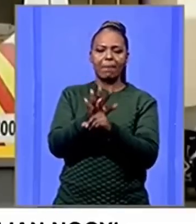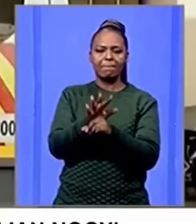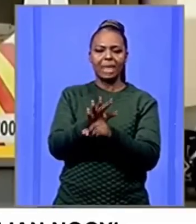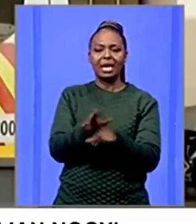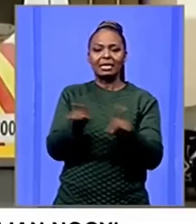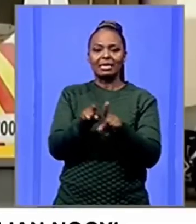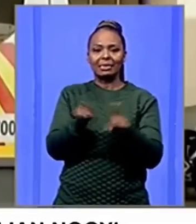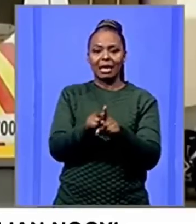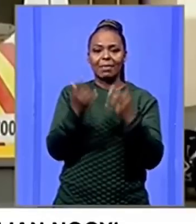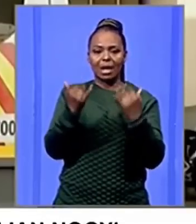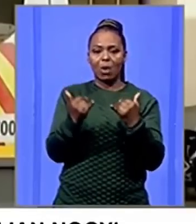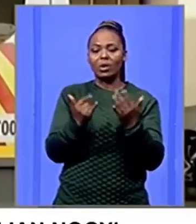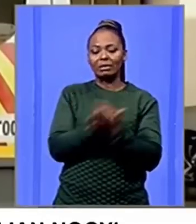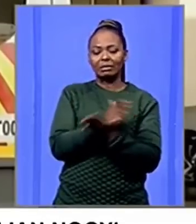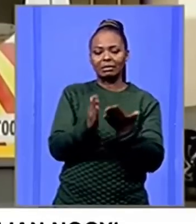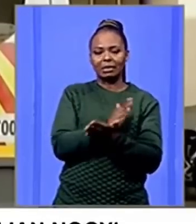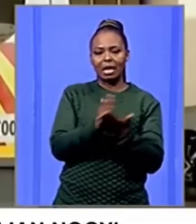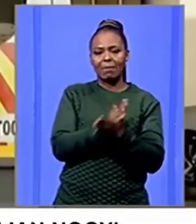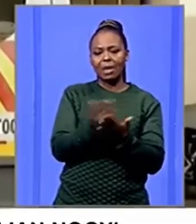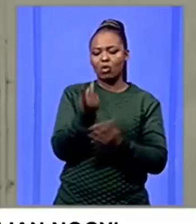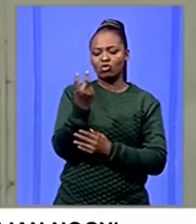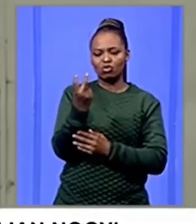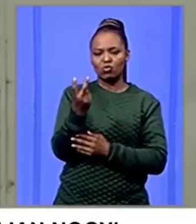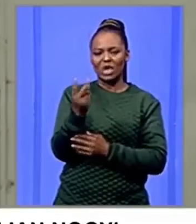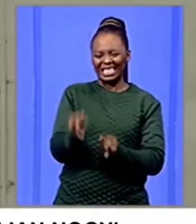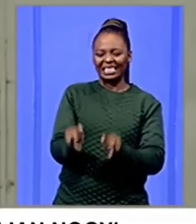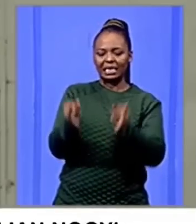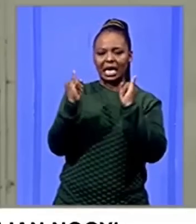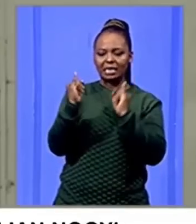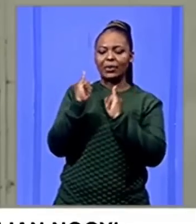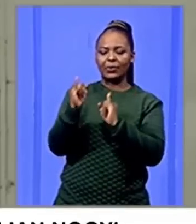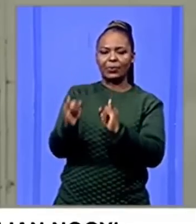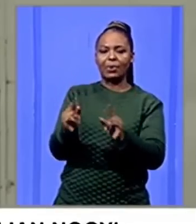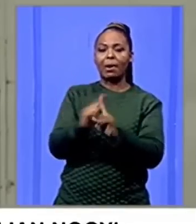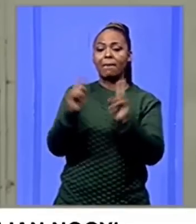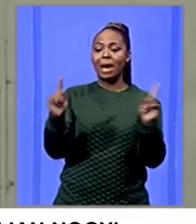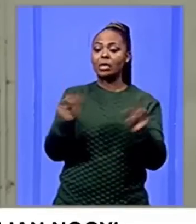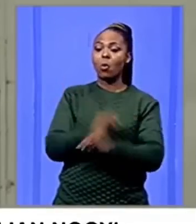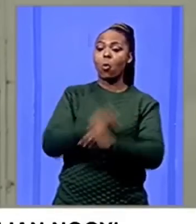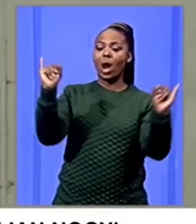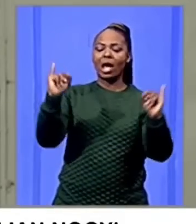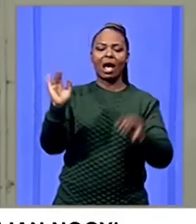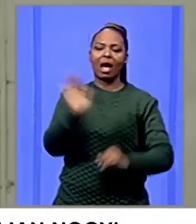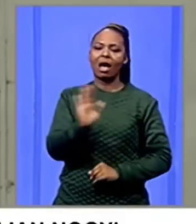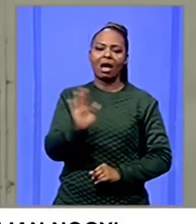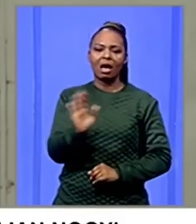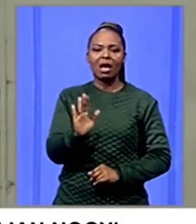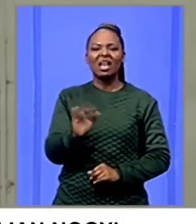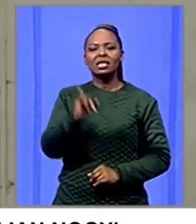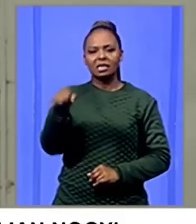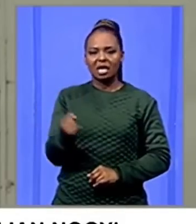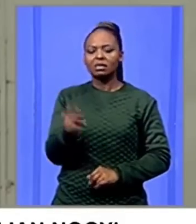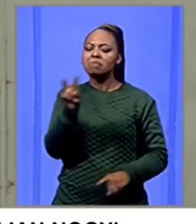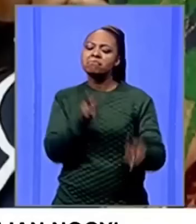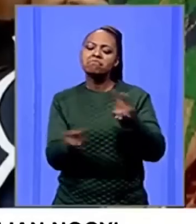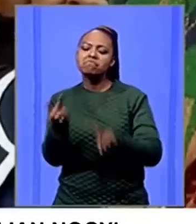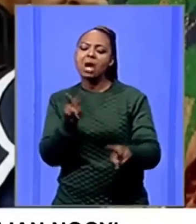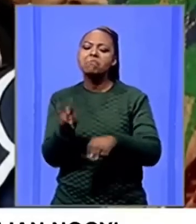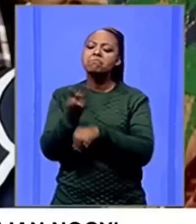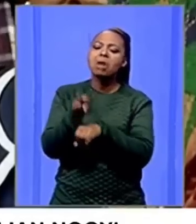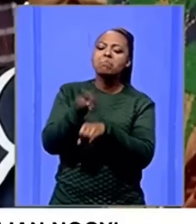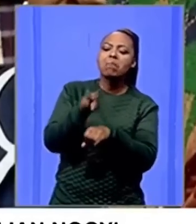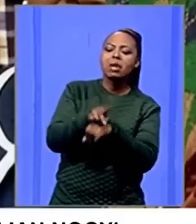patients. P2s with serious injuries, not immediately life-threatening, but still require prompt medical care. It's 8